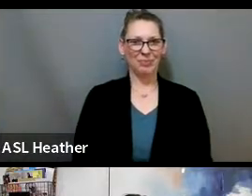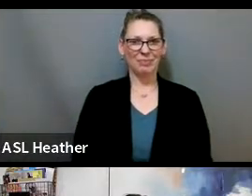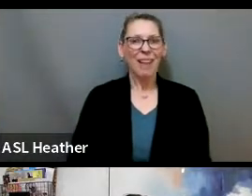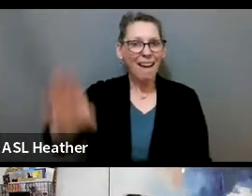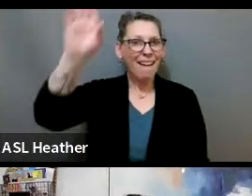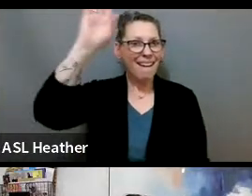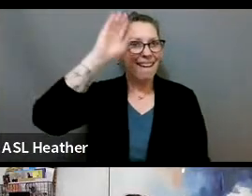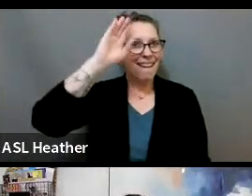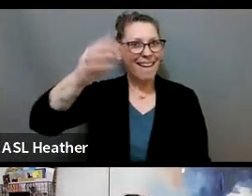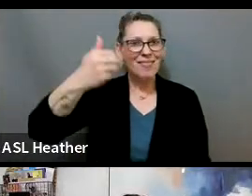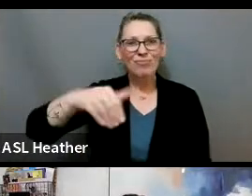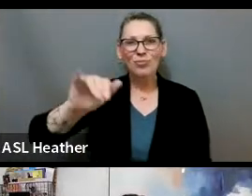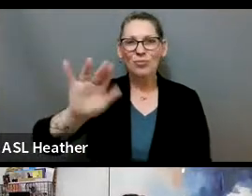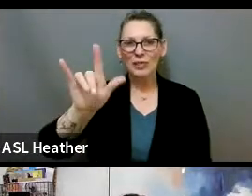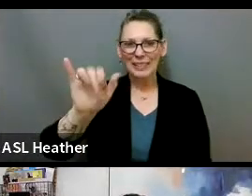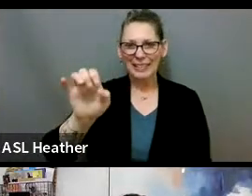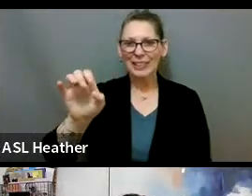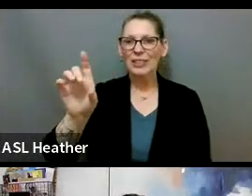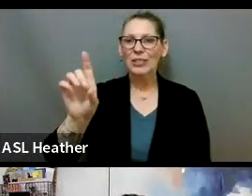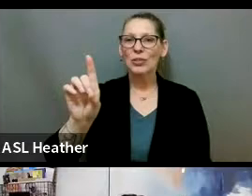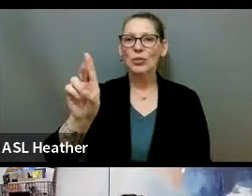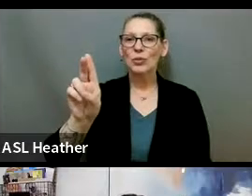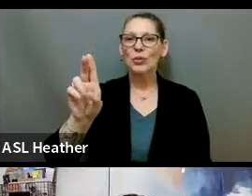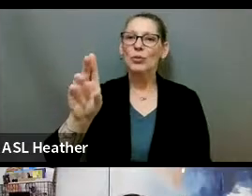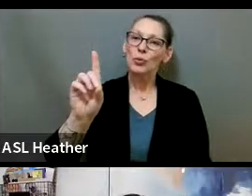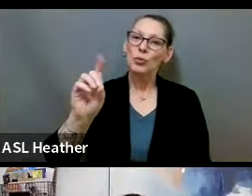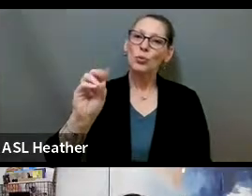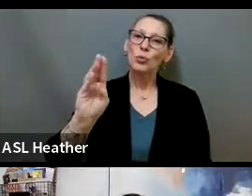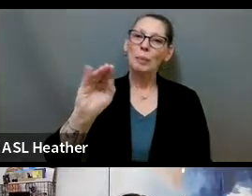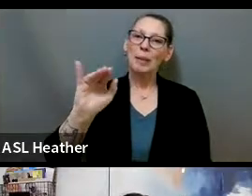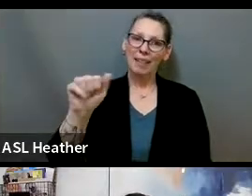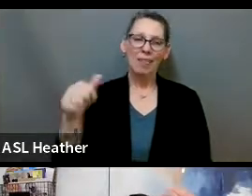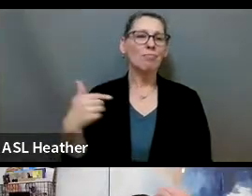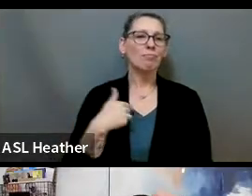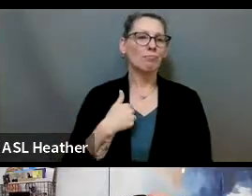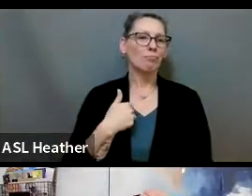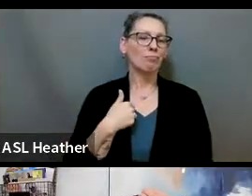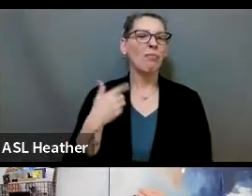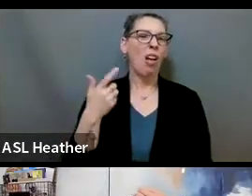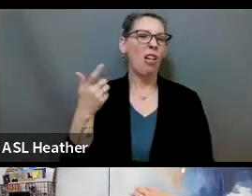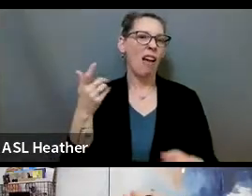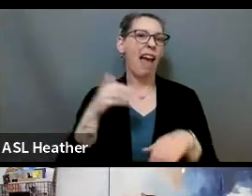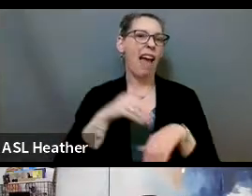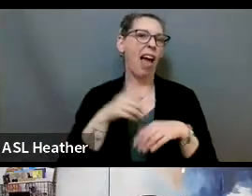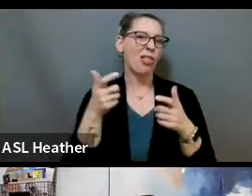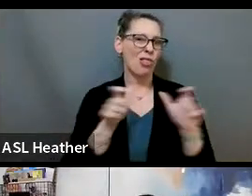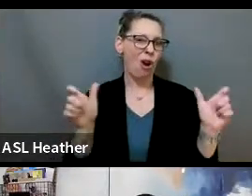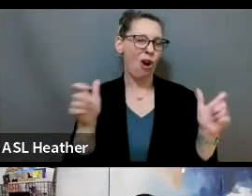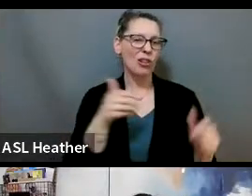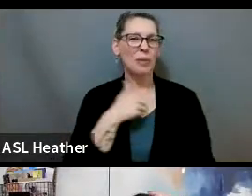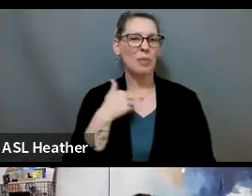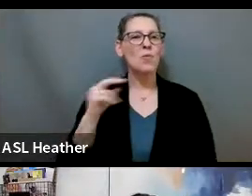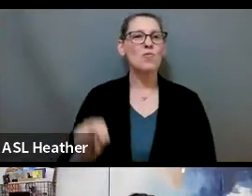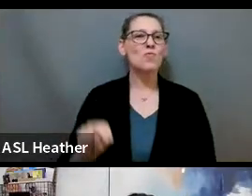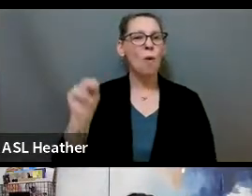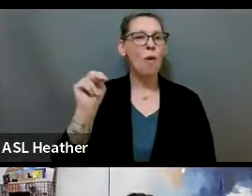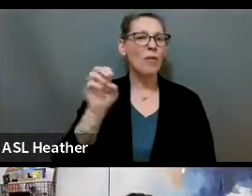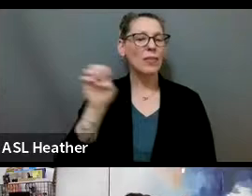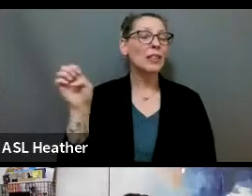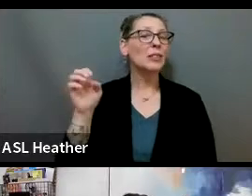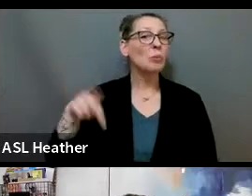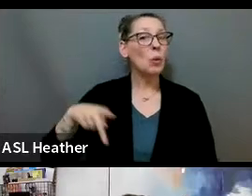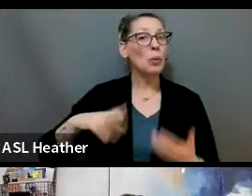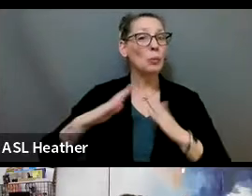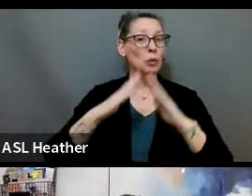Hi, this is Julie. My name is Julie Jumbia. I am an at-large member of the Northeast Portland community.